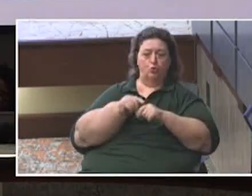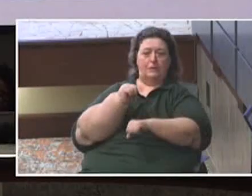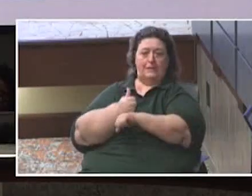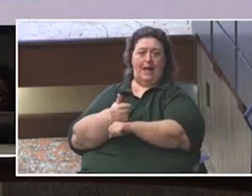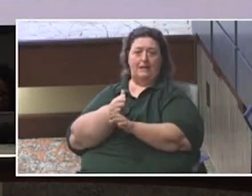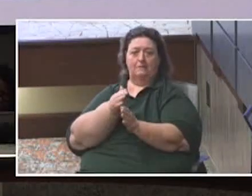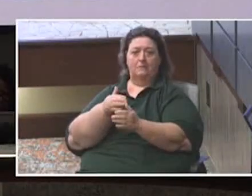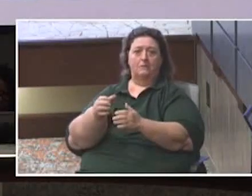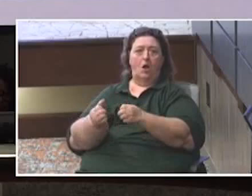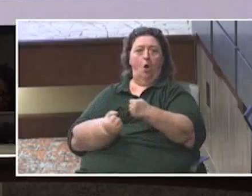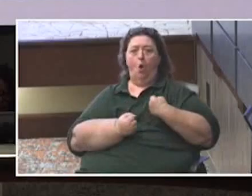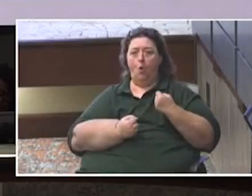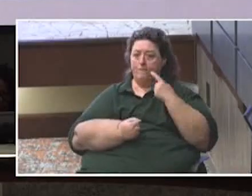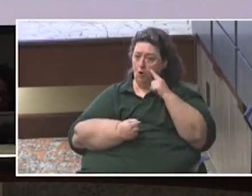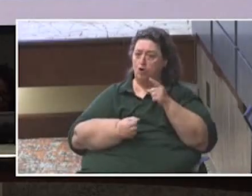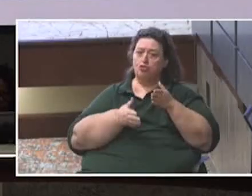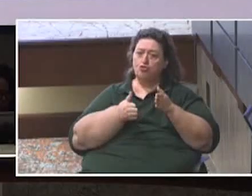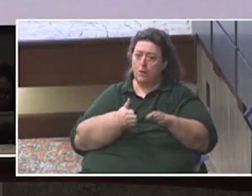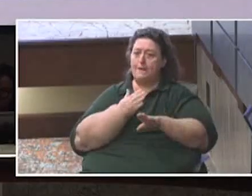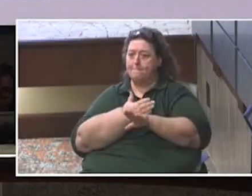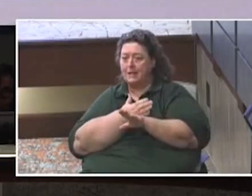street maintenance